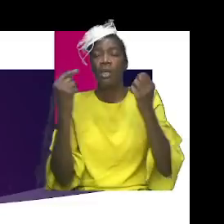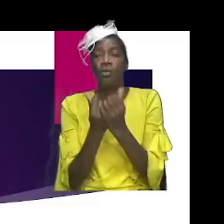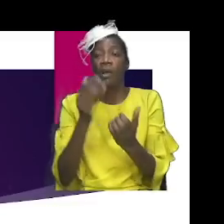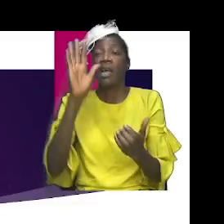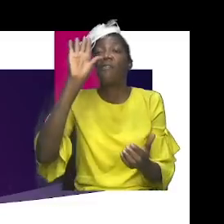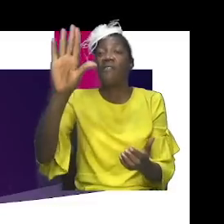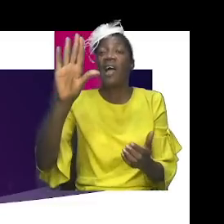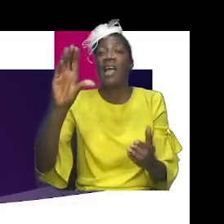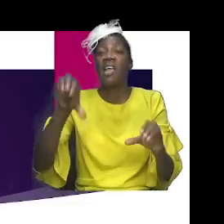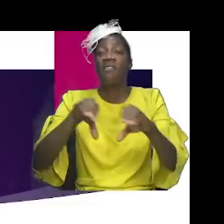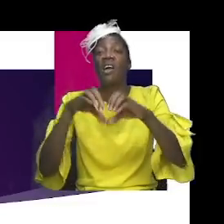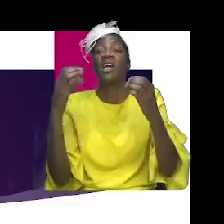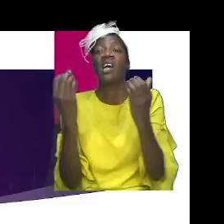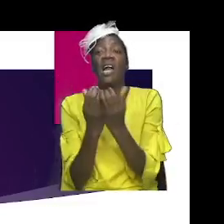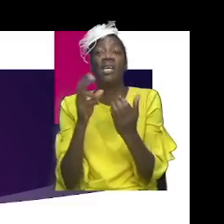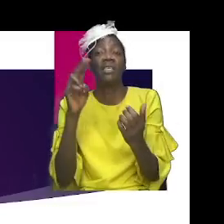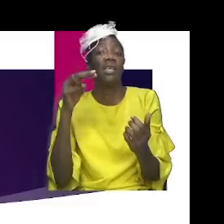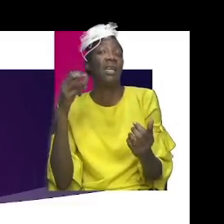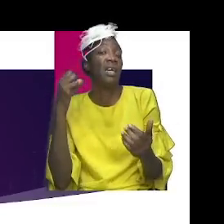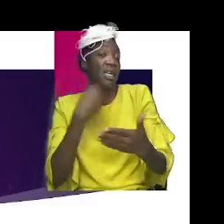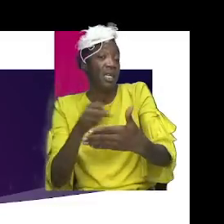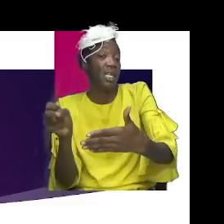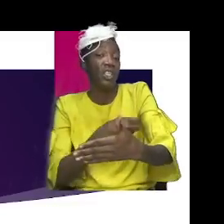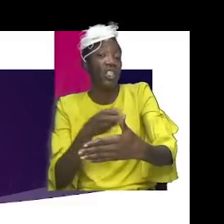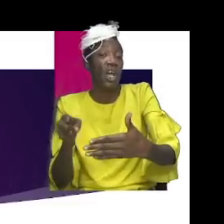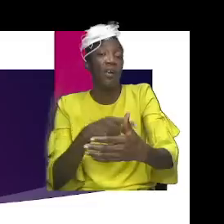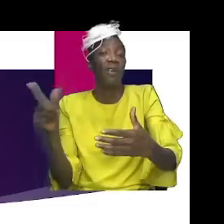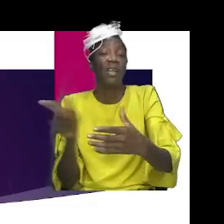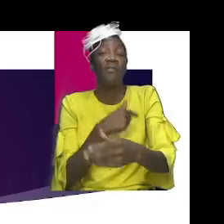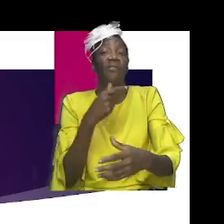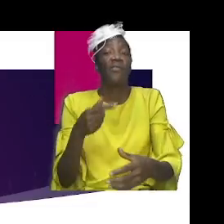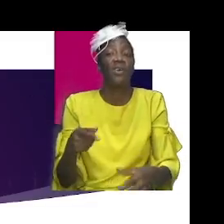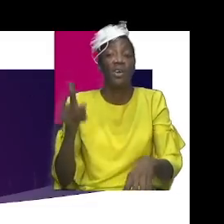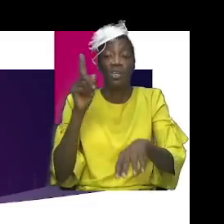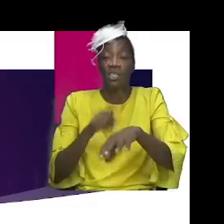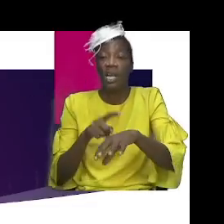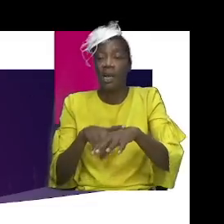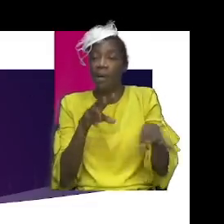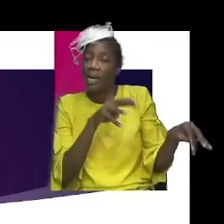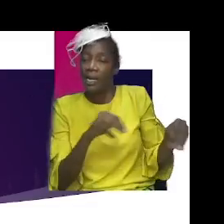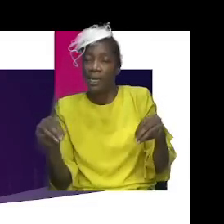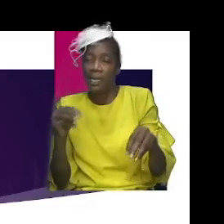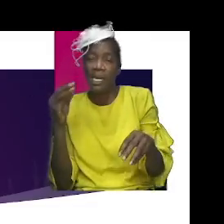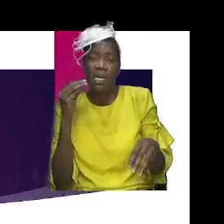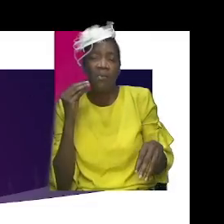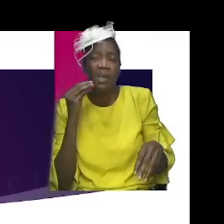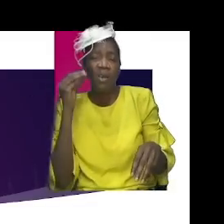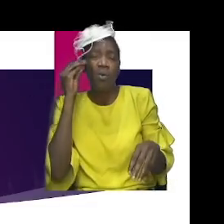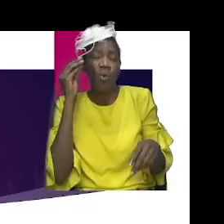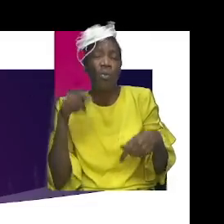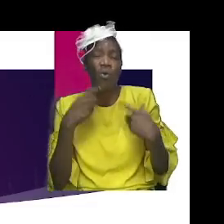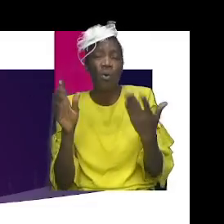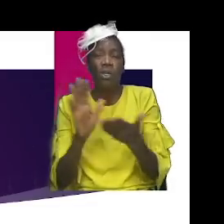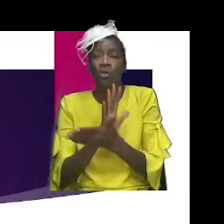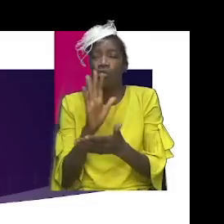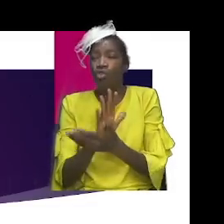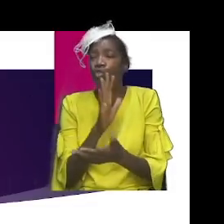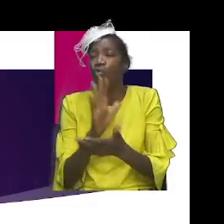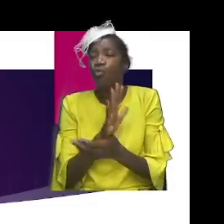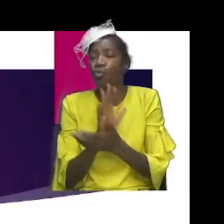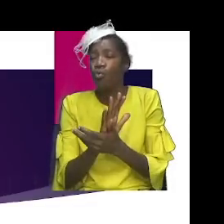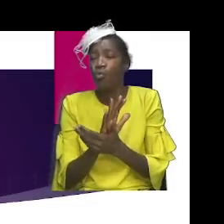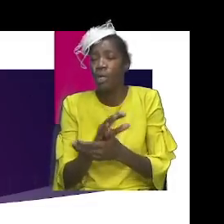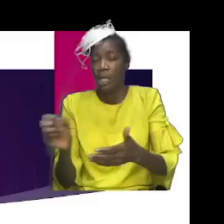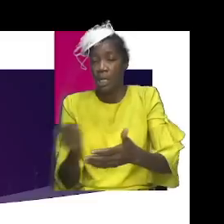the first time while I was at school, leaving my house, heading to school. And as the song played just the other